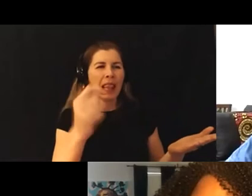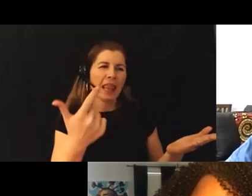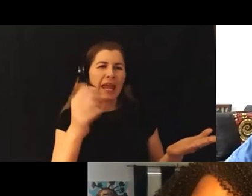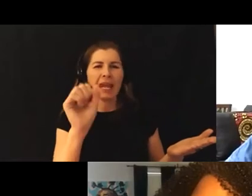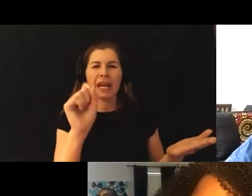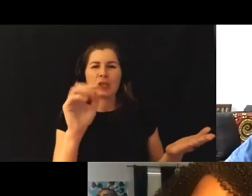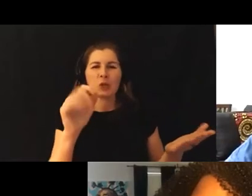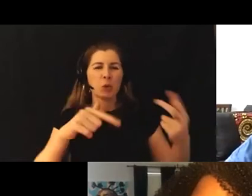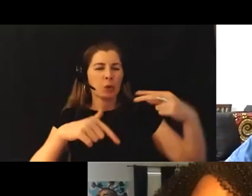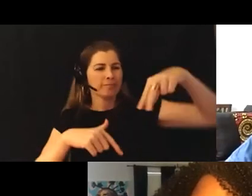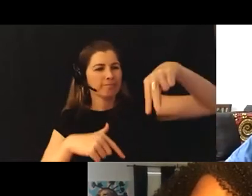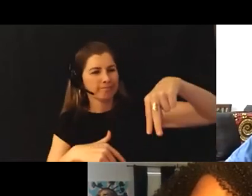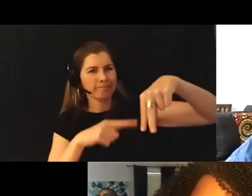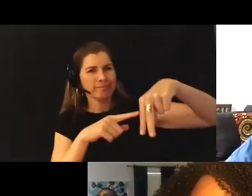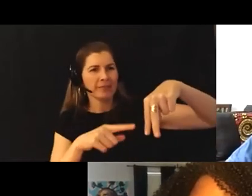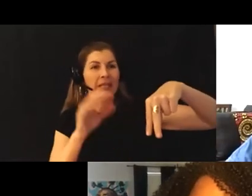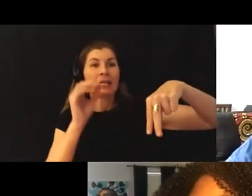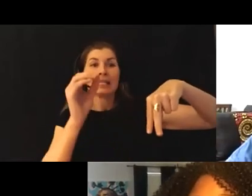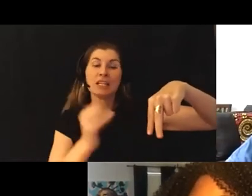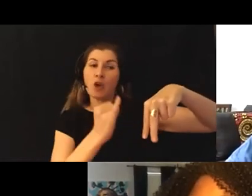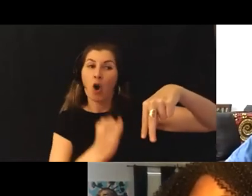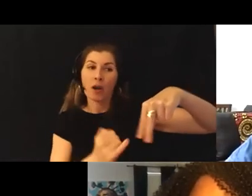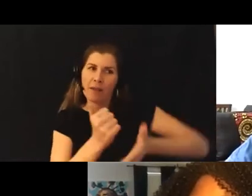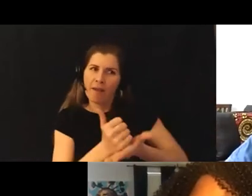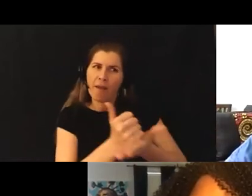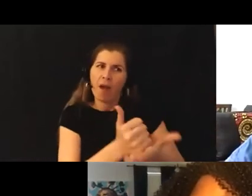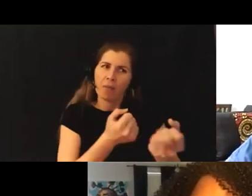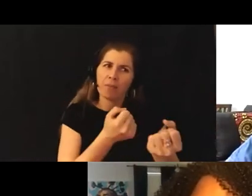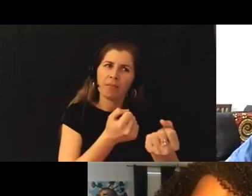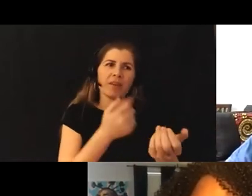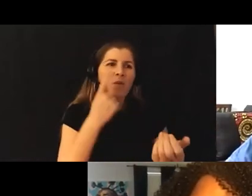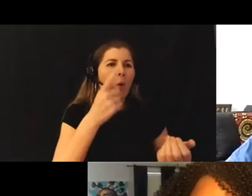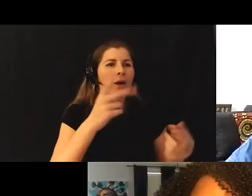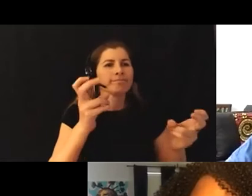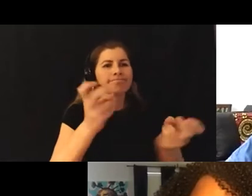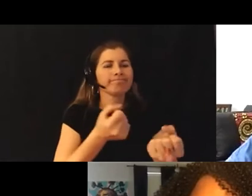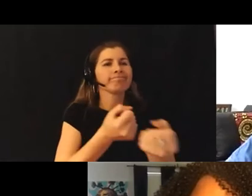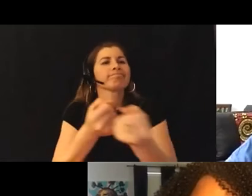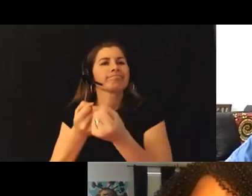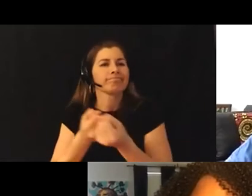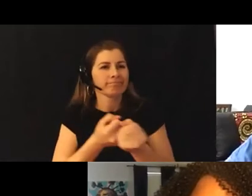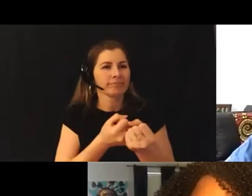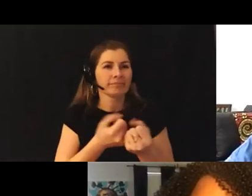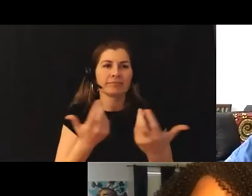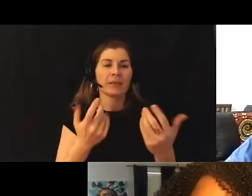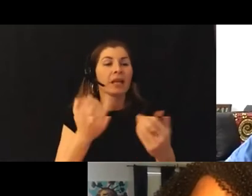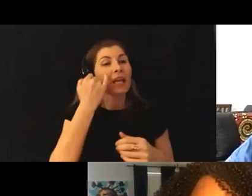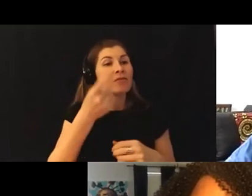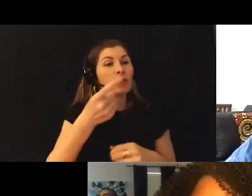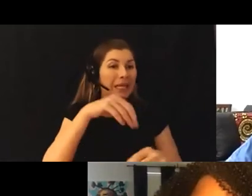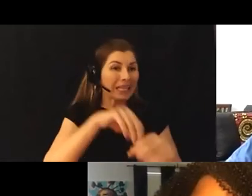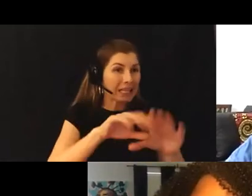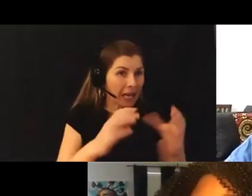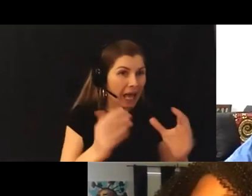and the important role that teaching artists play within the overall delivery system. So classroom teachers, integrating